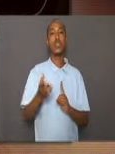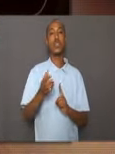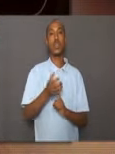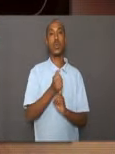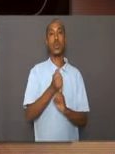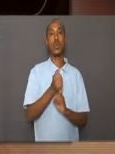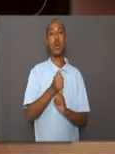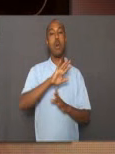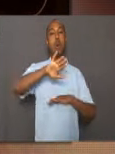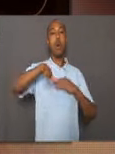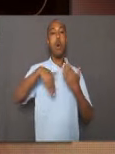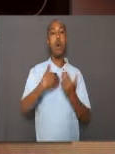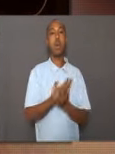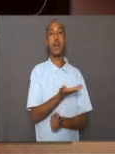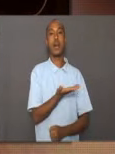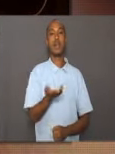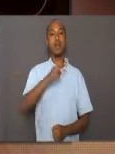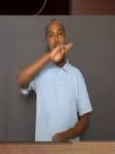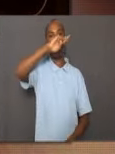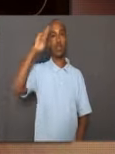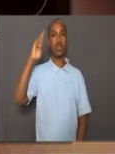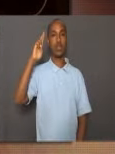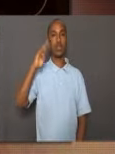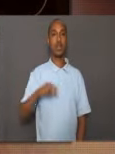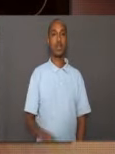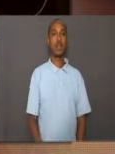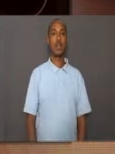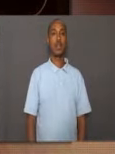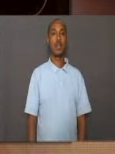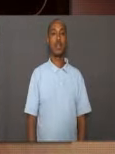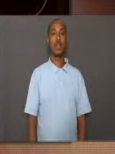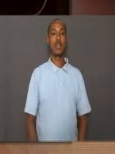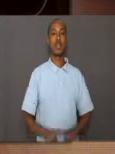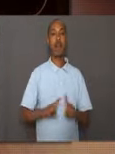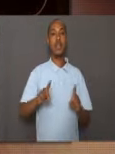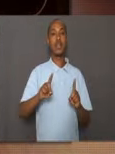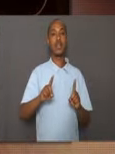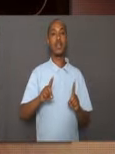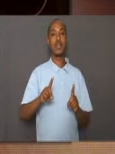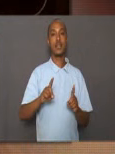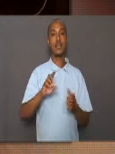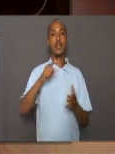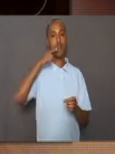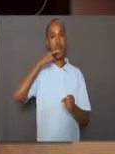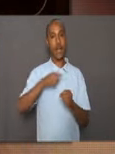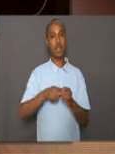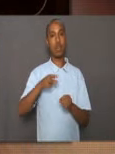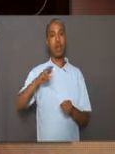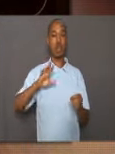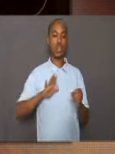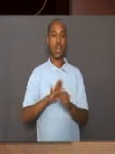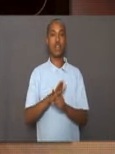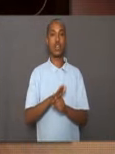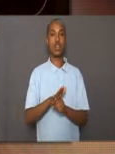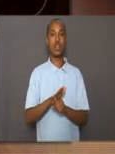of all matter because, despite the difference in gas or charge